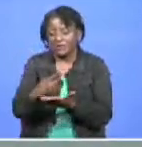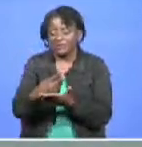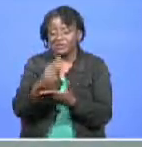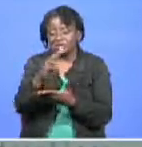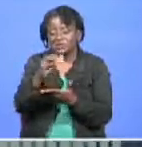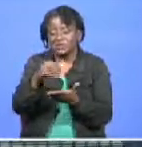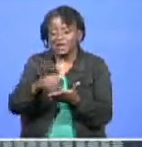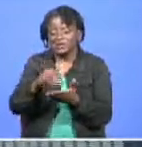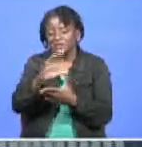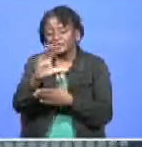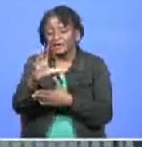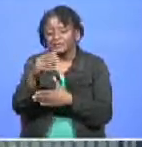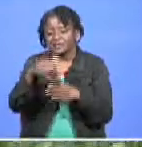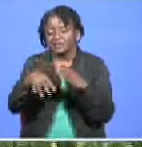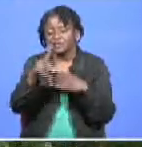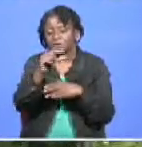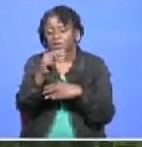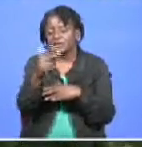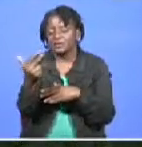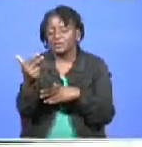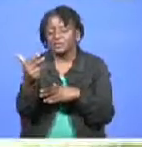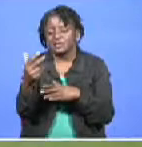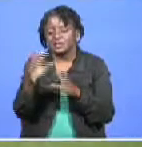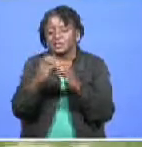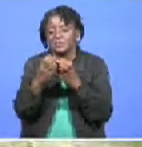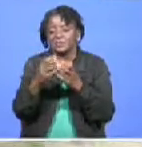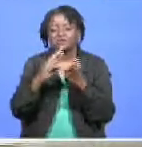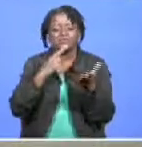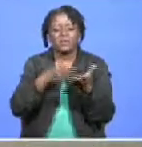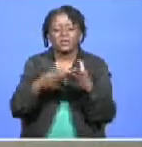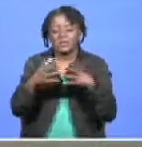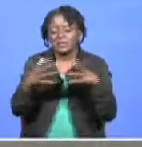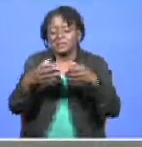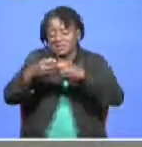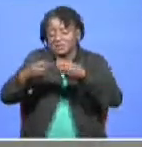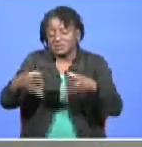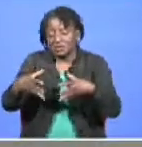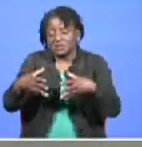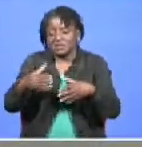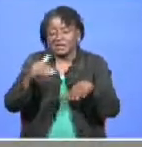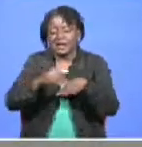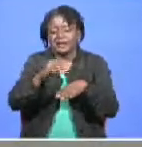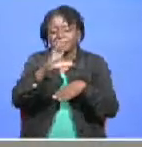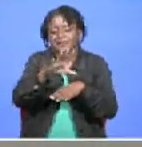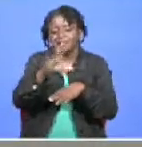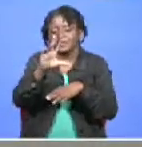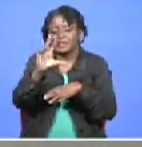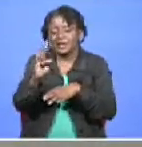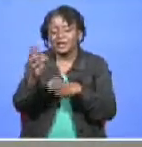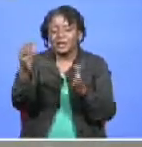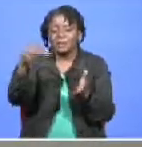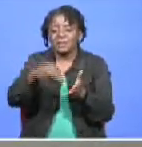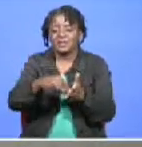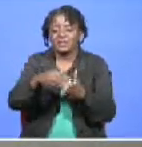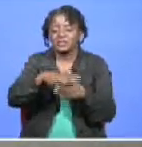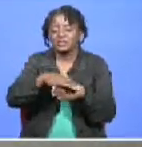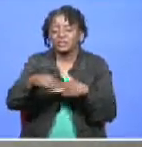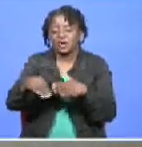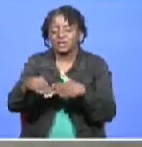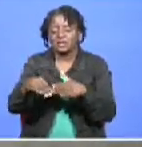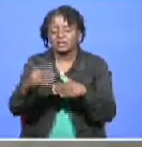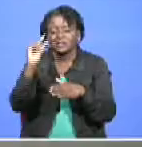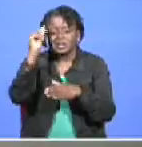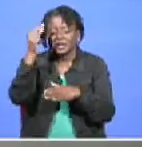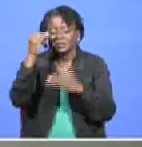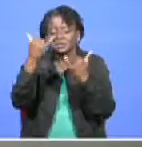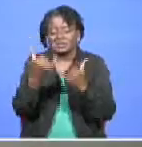2013, the company reportedly recorded the biggest loss in its history at $58+ million. The government's